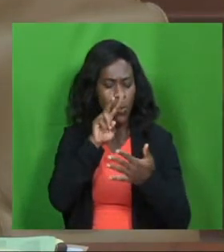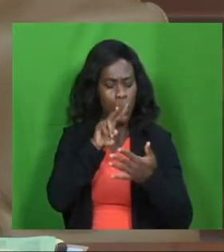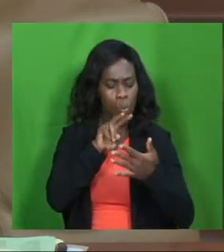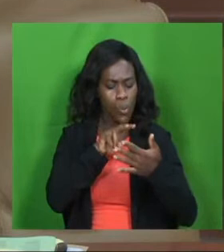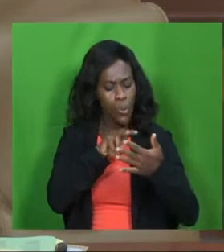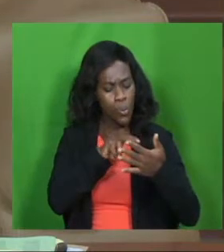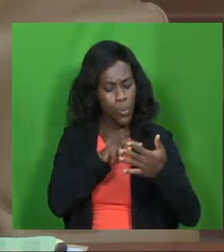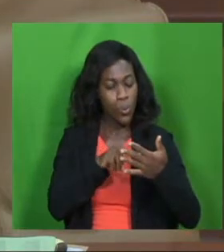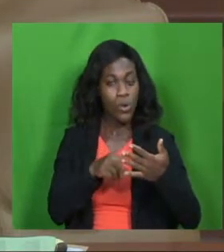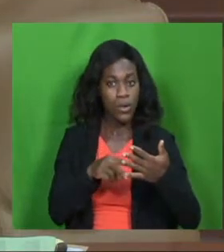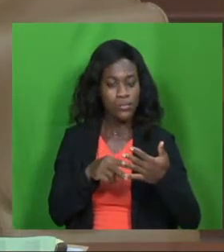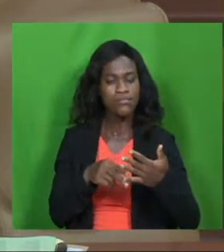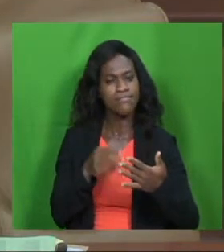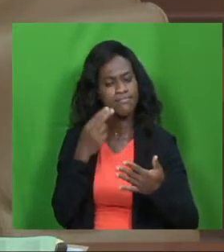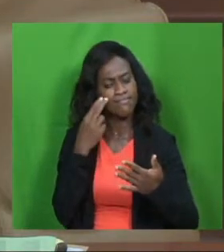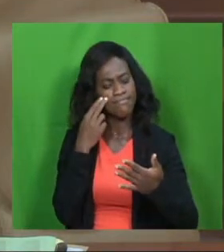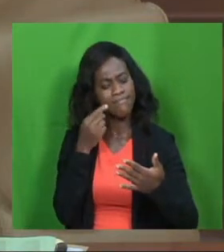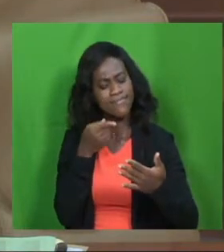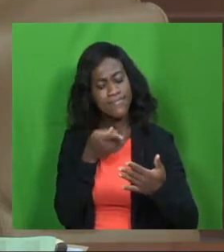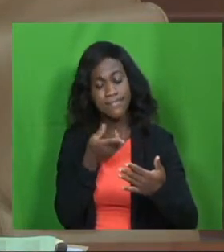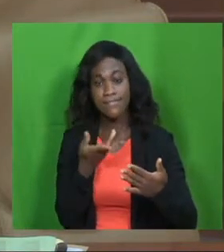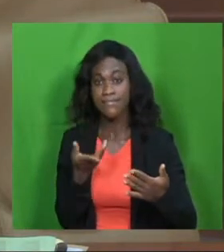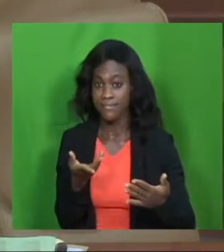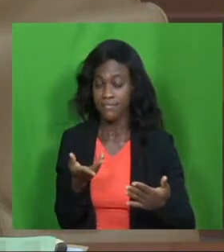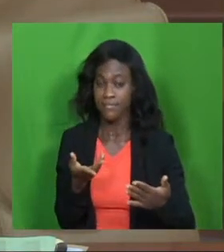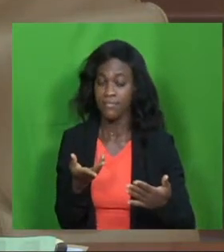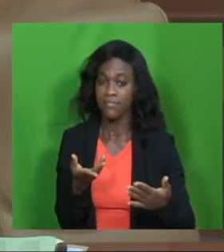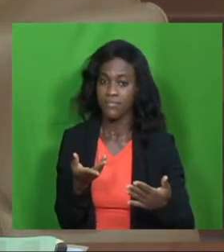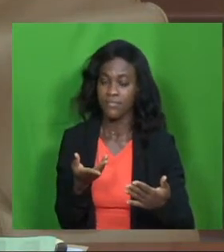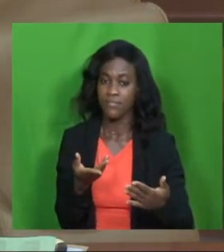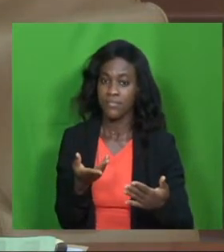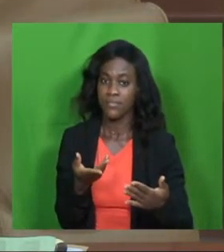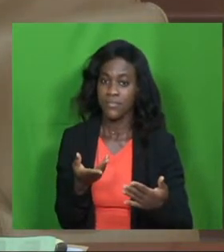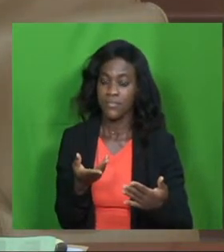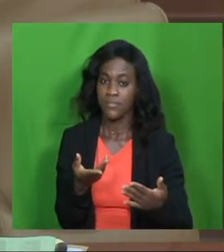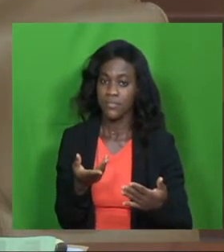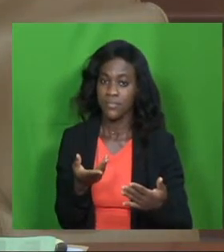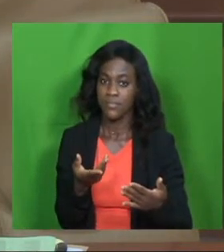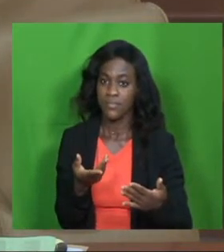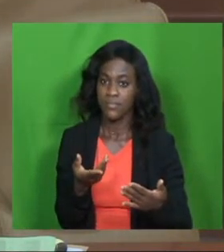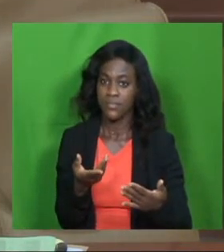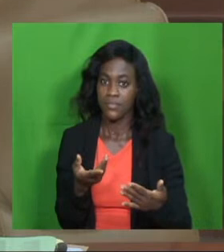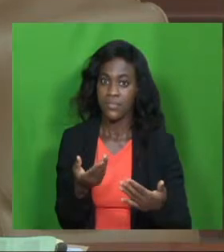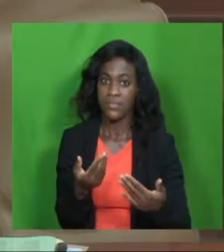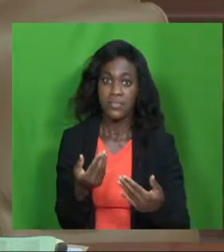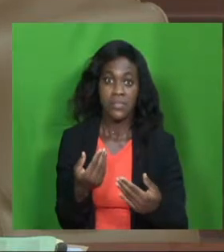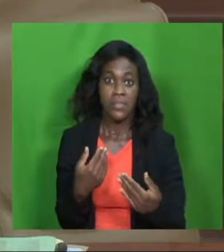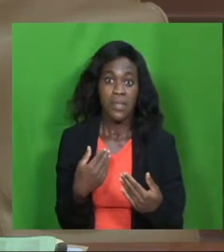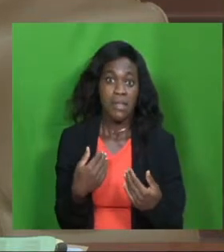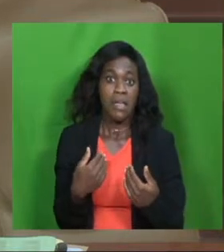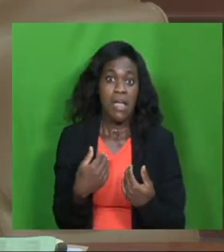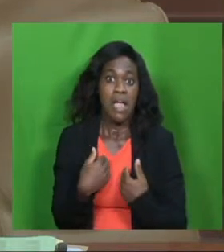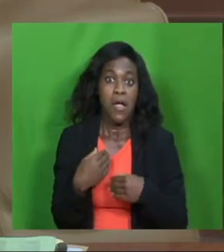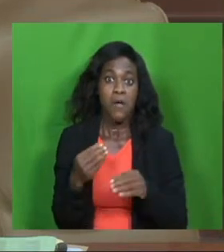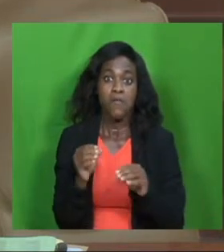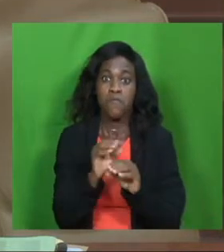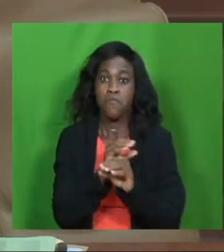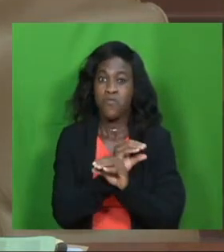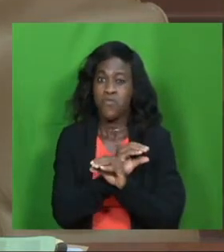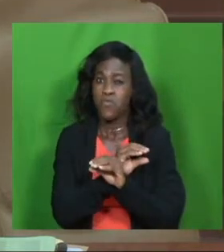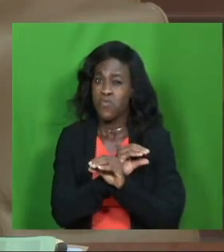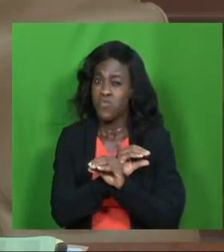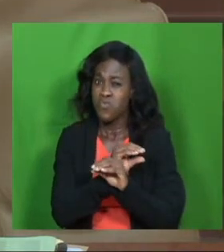Speaker, you will notice that there is no AstroTEF in Northern